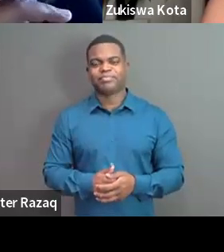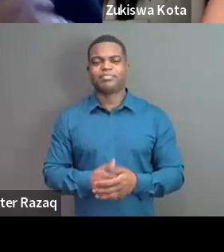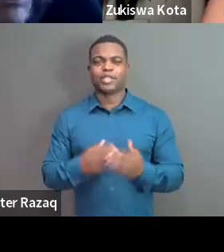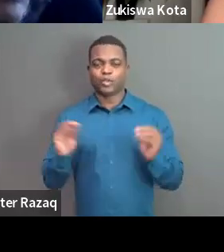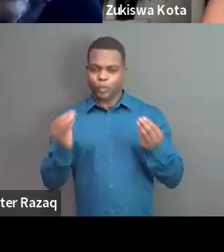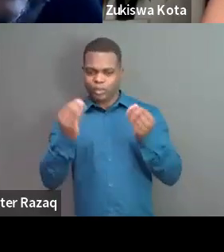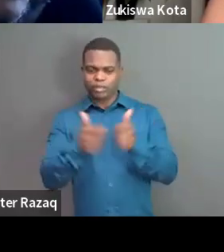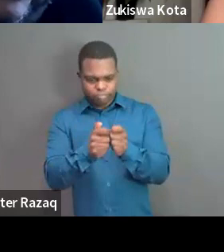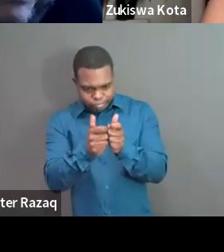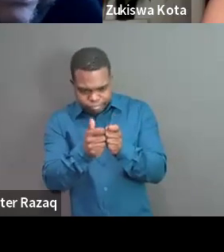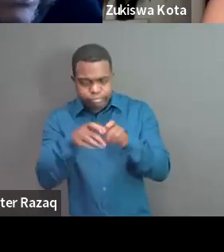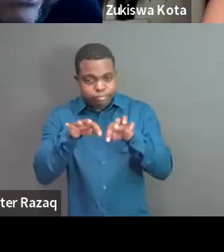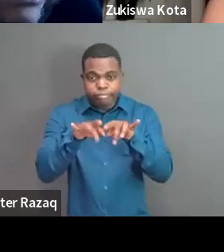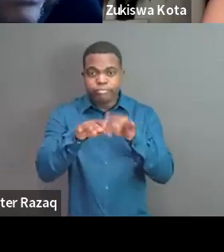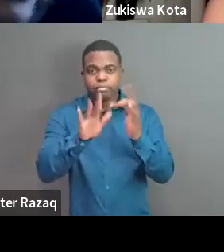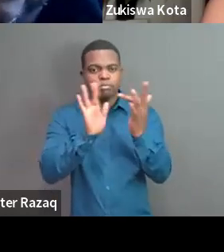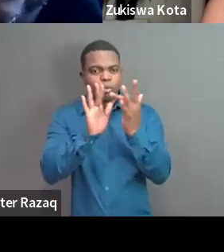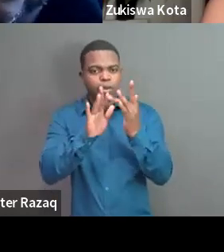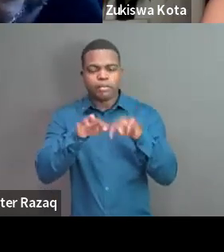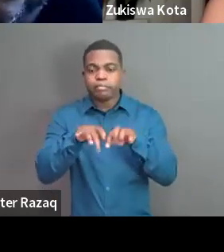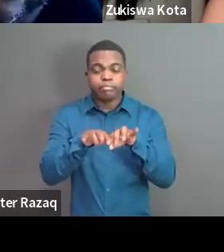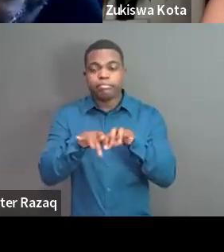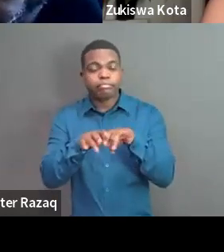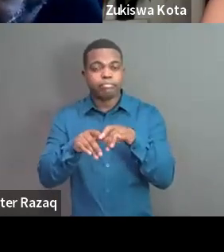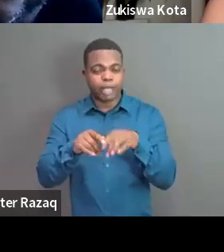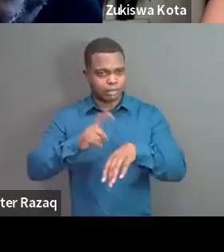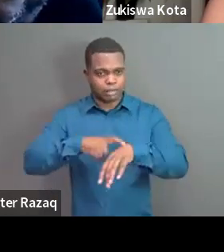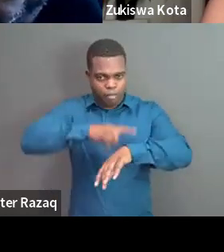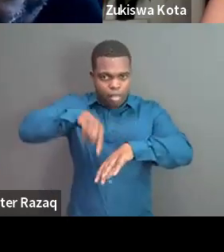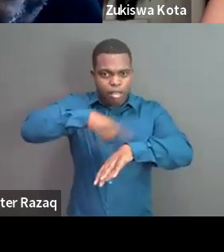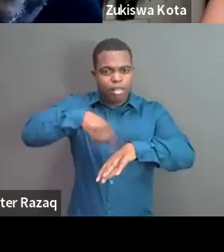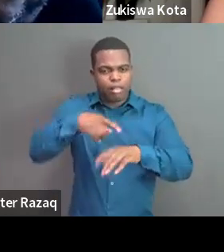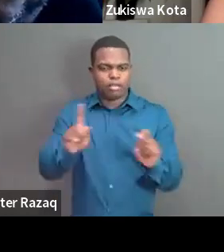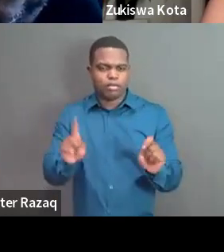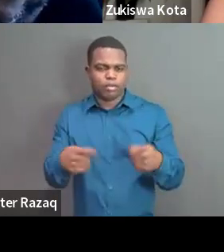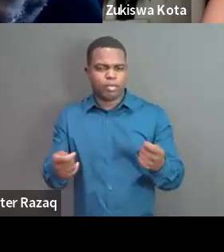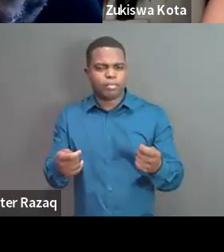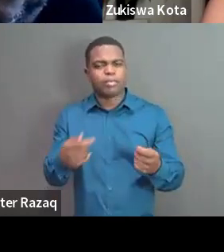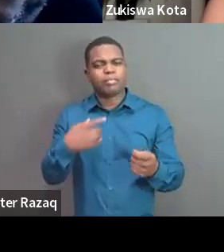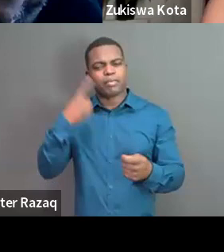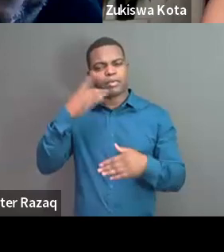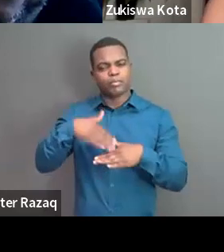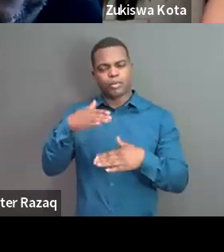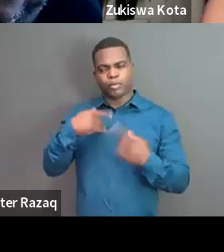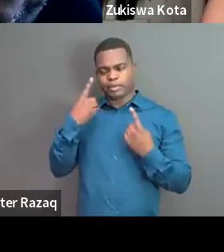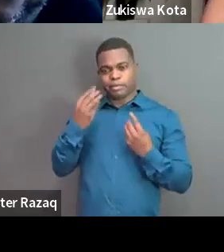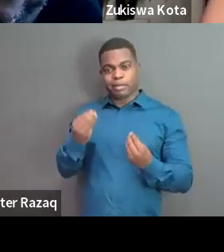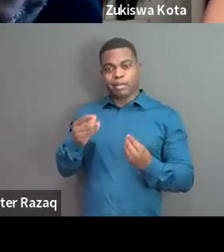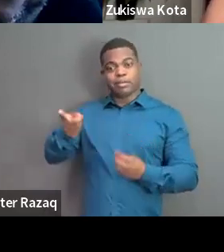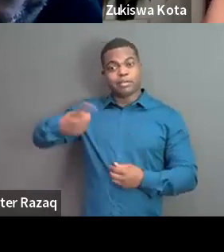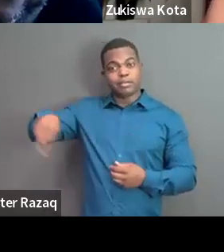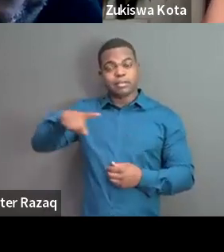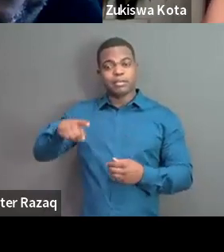of how they've experienced the internet, how they've experienced these technologies. And like I said, while we have conversations